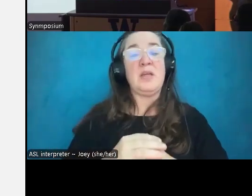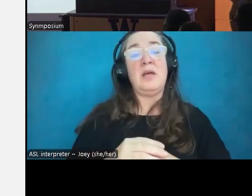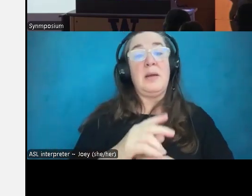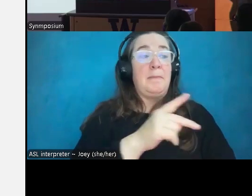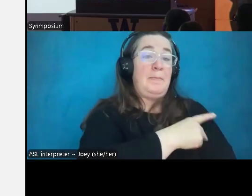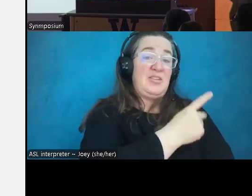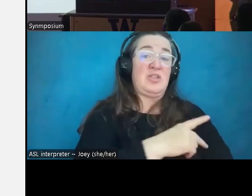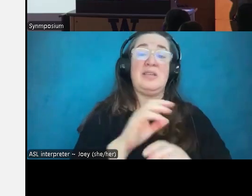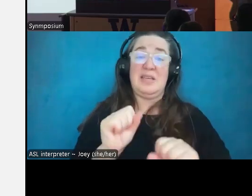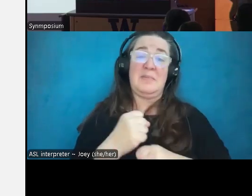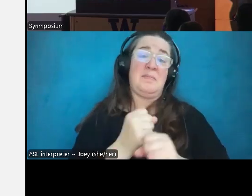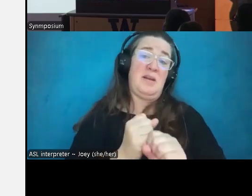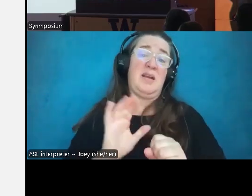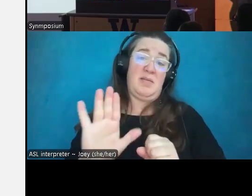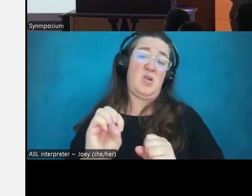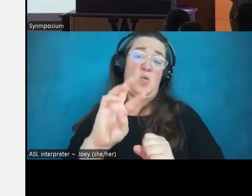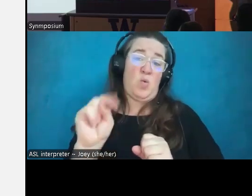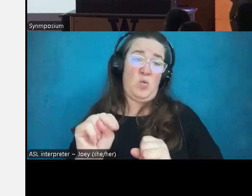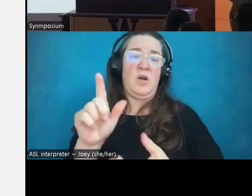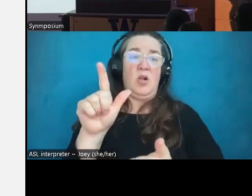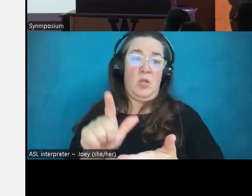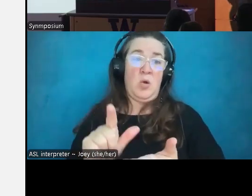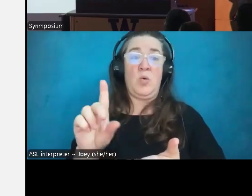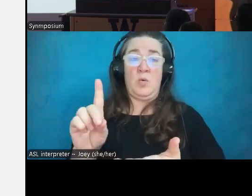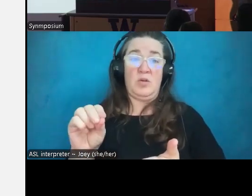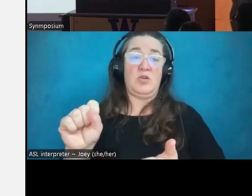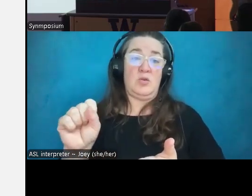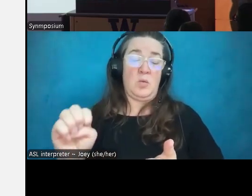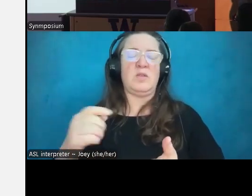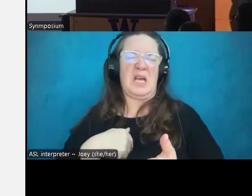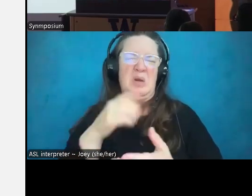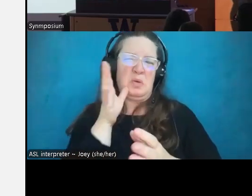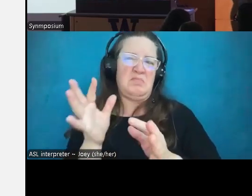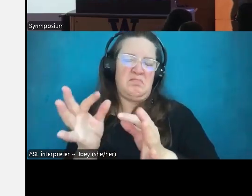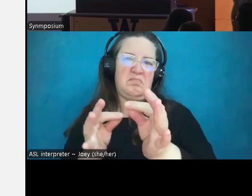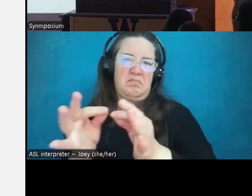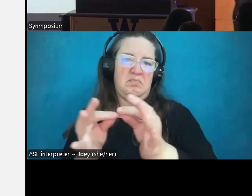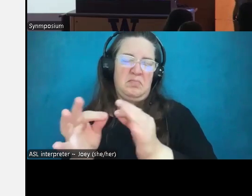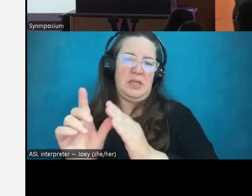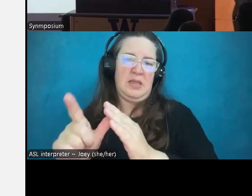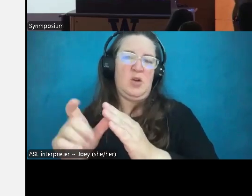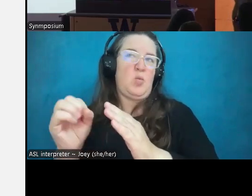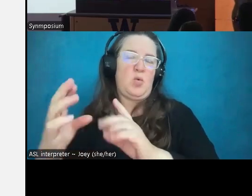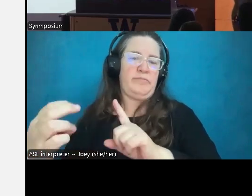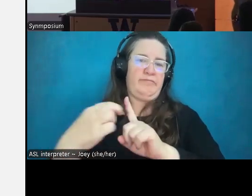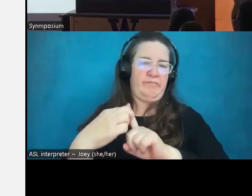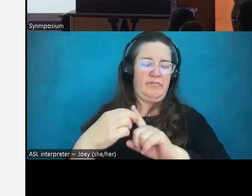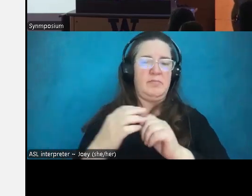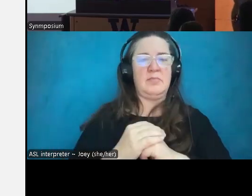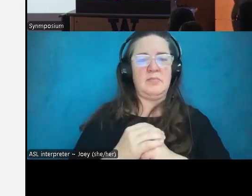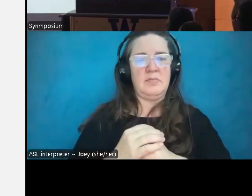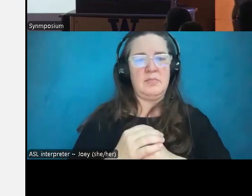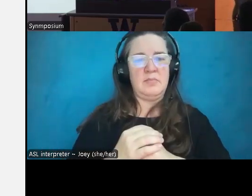low-dose naltrexone, and if you ask me, if you want to know, I'll tell you about it in the forum or come find me later. But anyway, this is Hector Bonilla, who's our